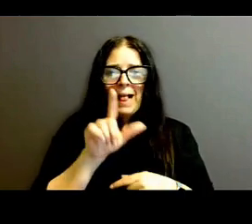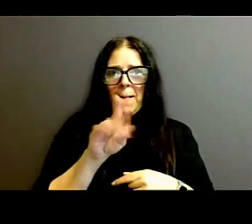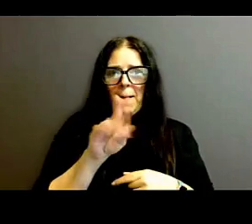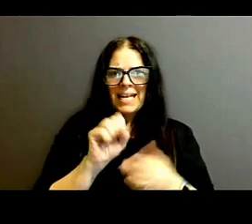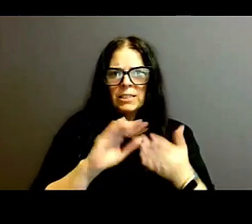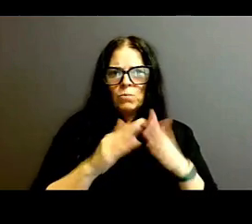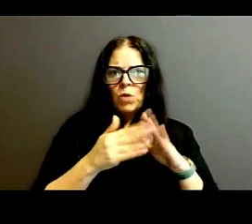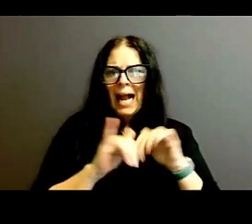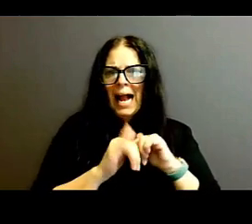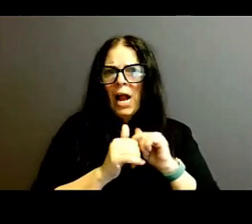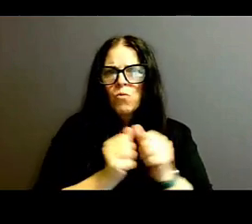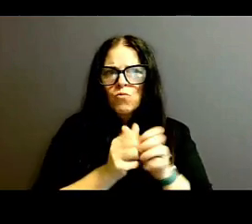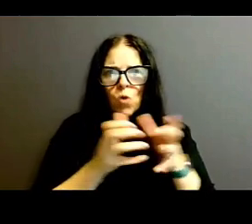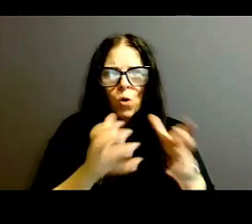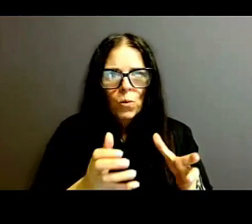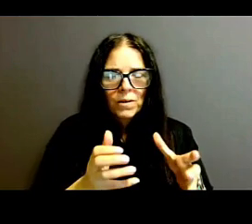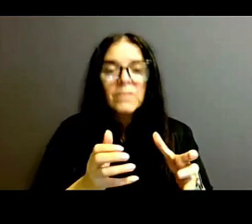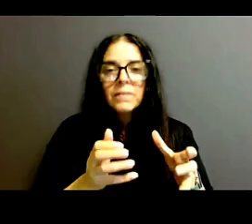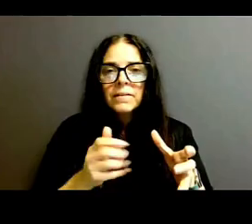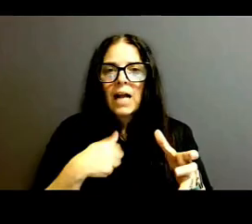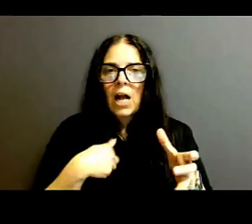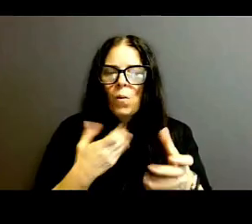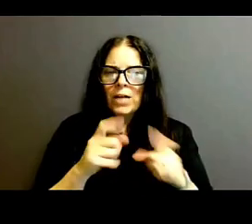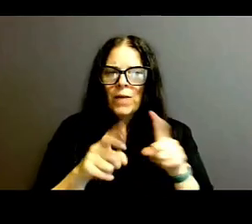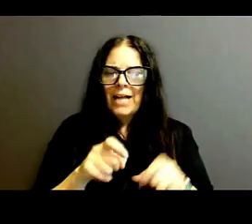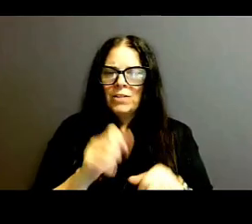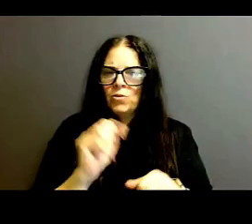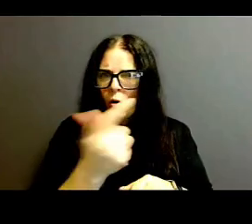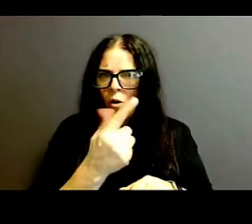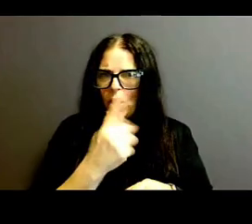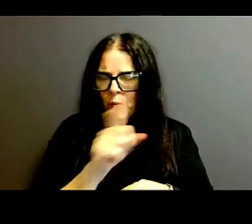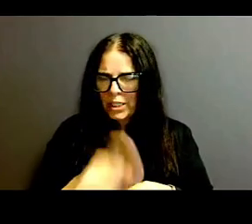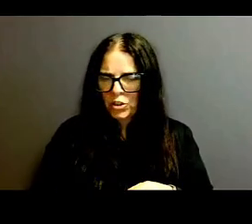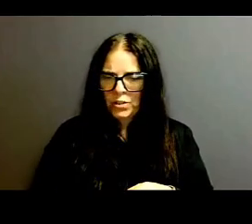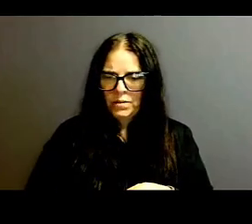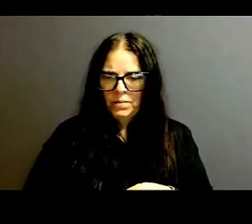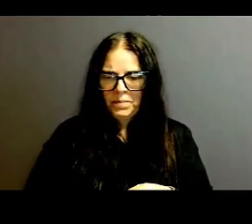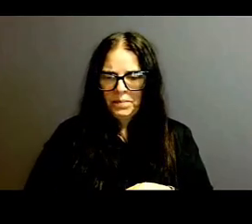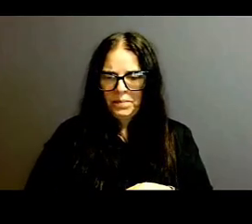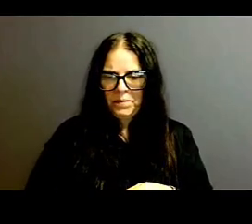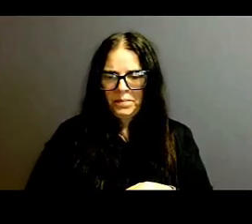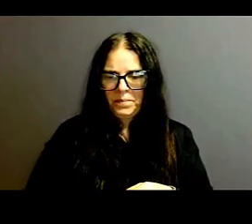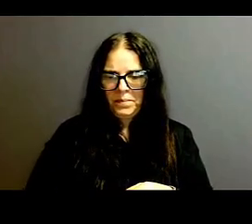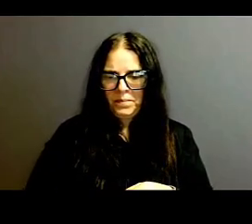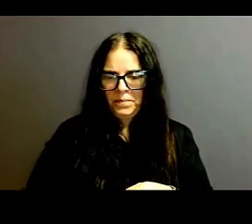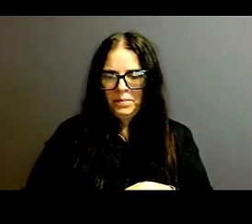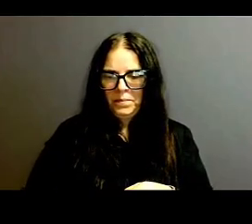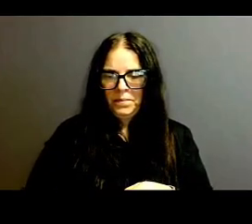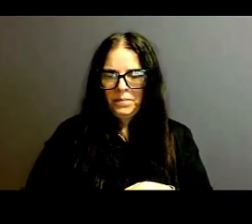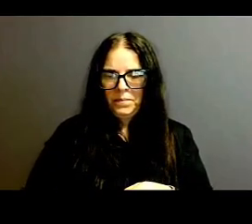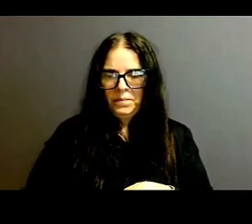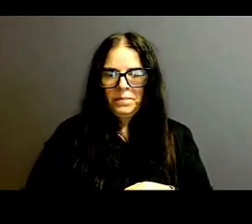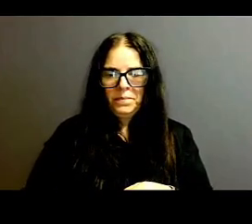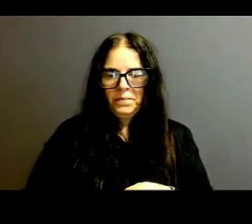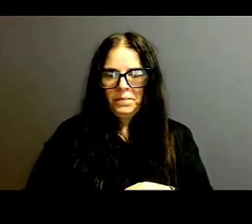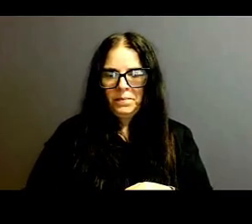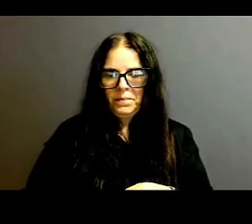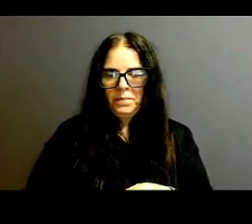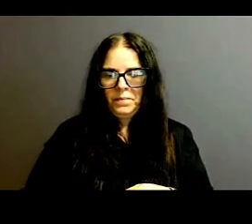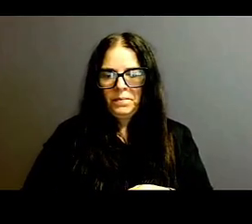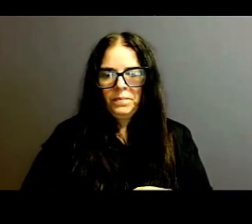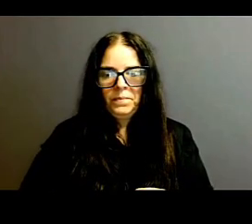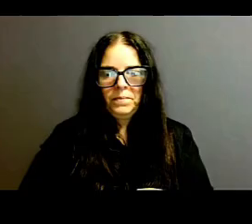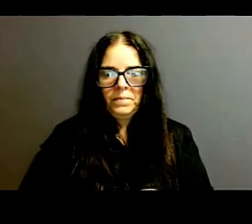today, but I wanted to ask all of you a question. And the question is, to get us started, get us thinking about the topic today, how do